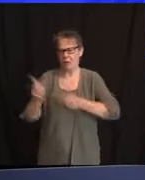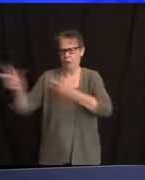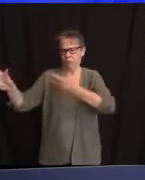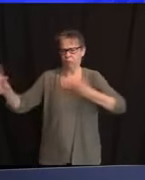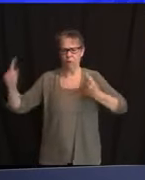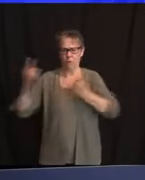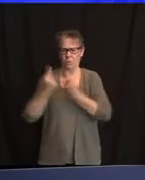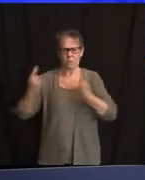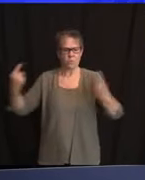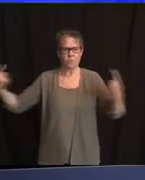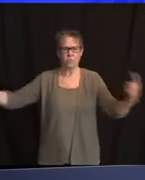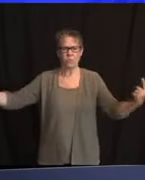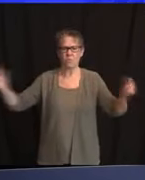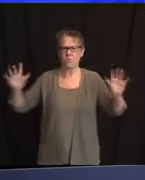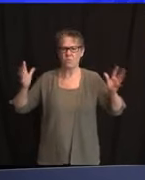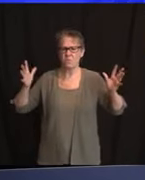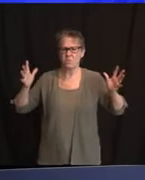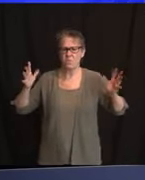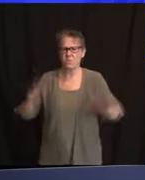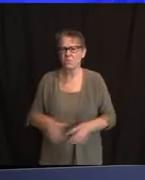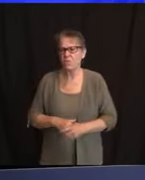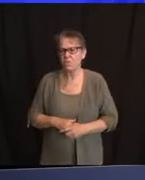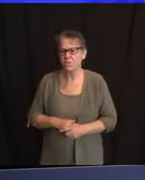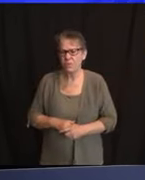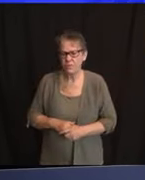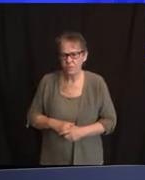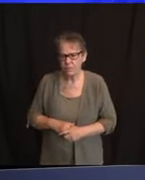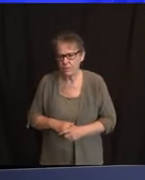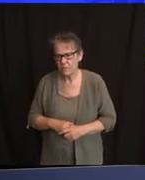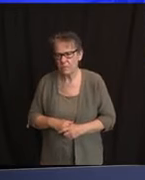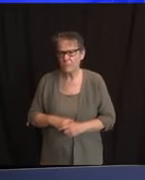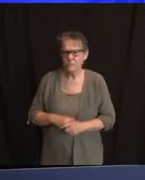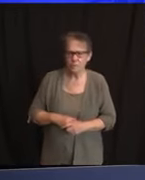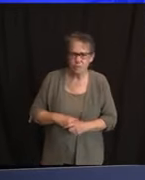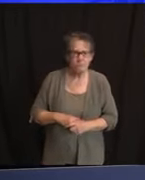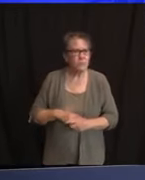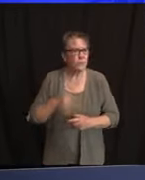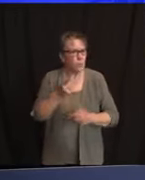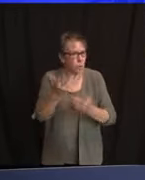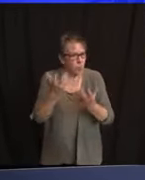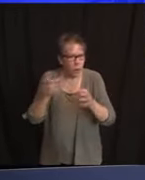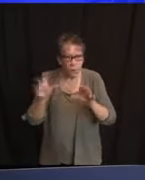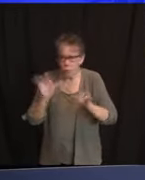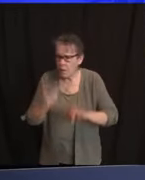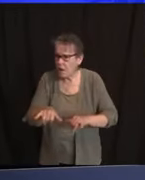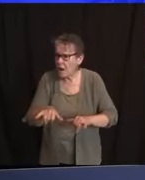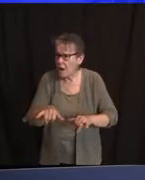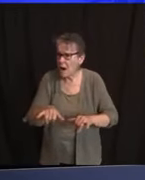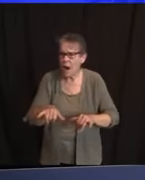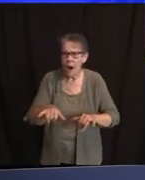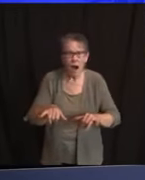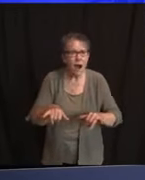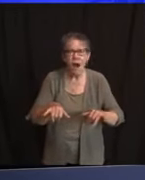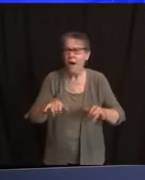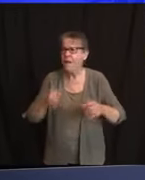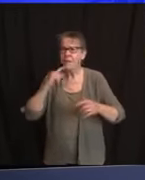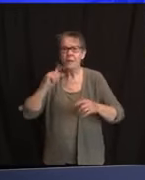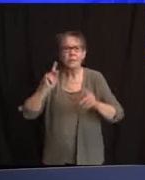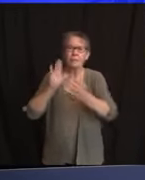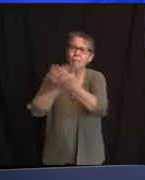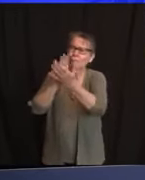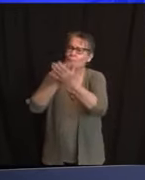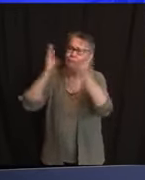graduate and mom and dad were on the front porch or front lawn, that is certainly okay, but it's the summoning of people to gather